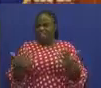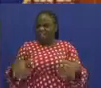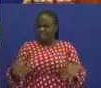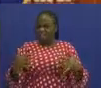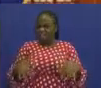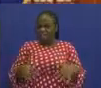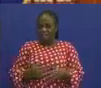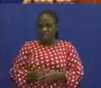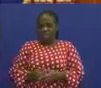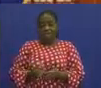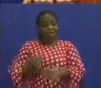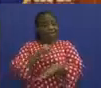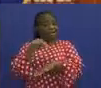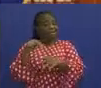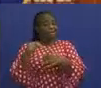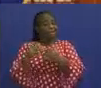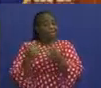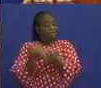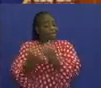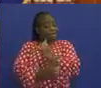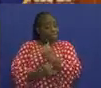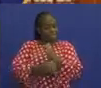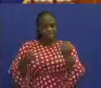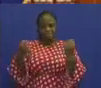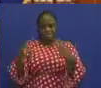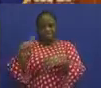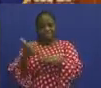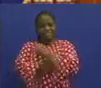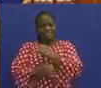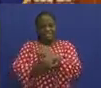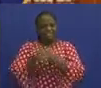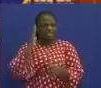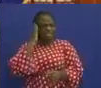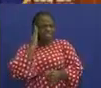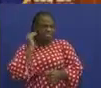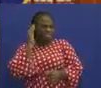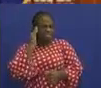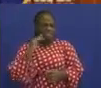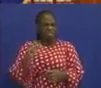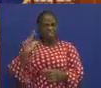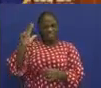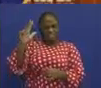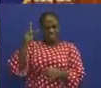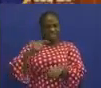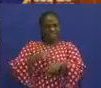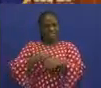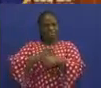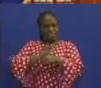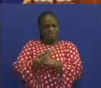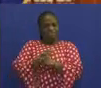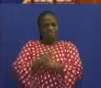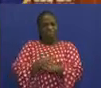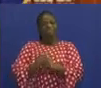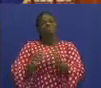unfortunately, our nation, like many others, is experiencing a third wave of